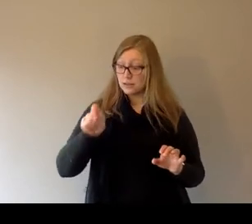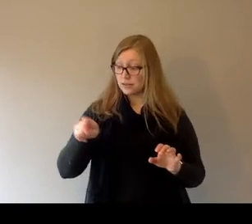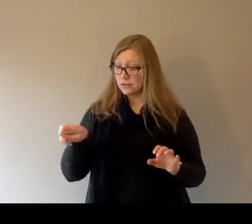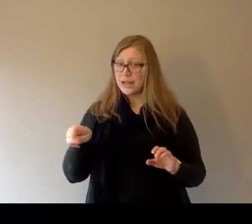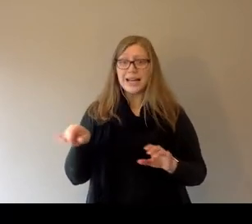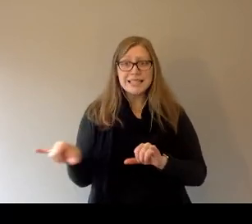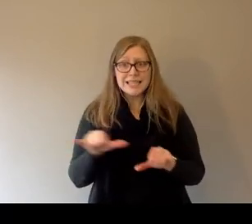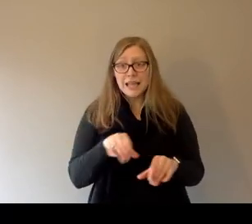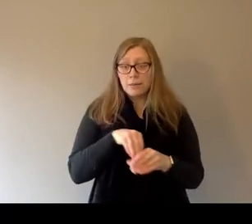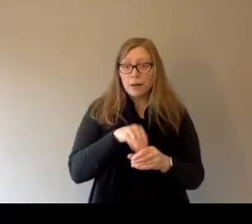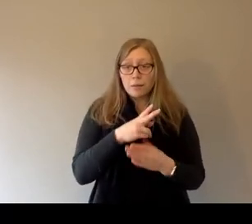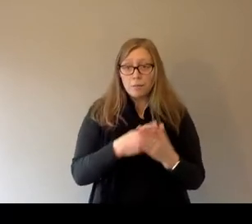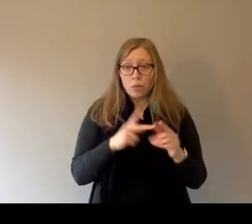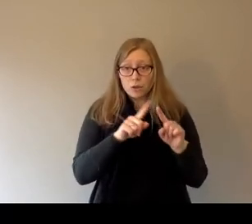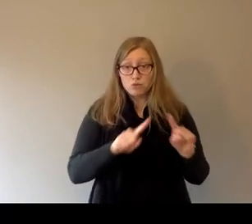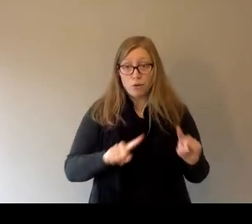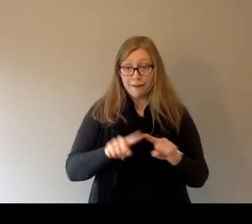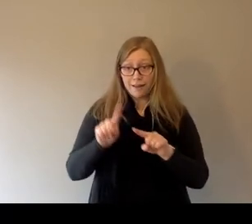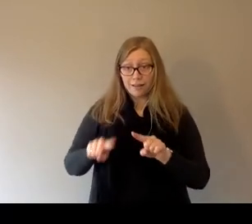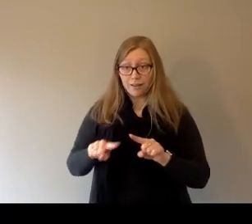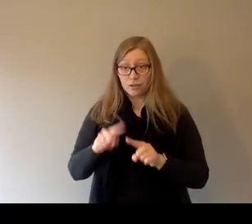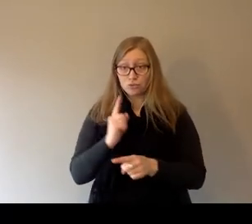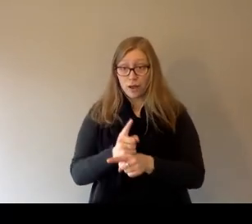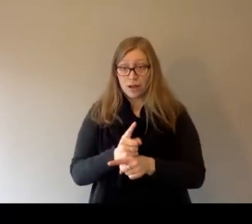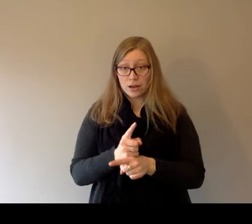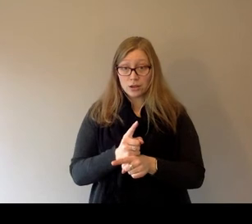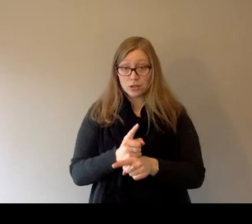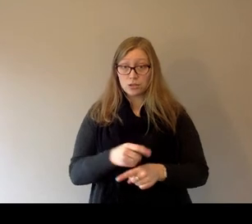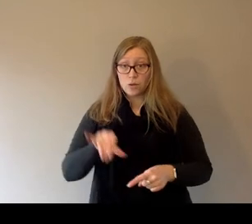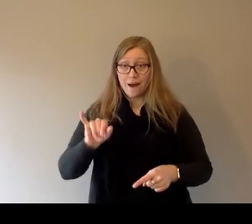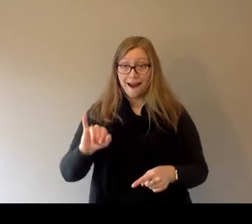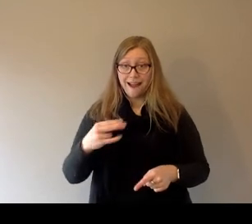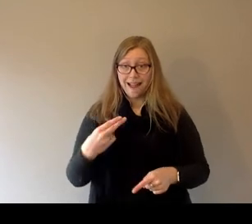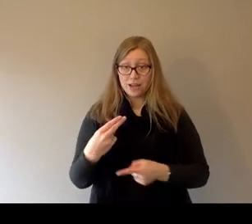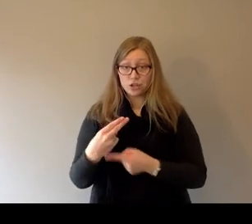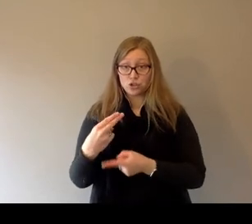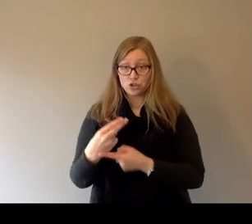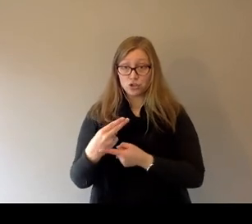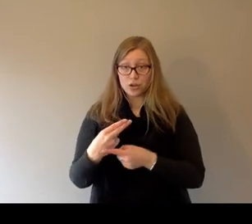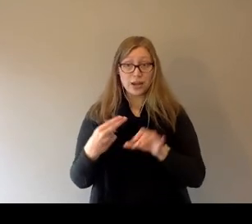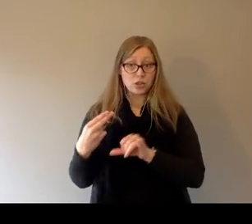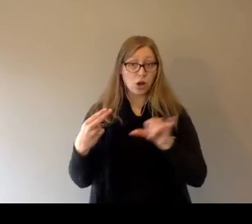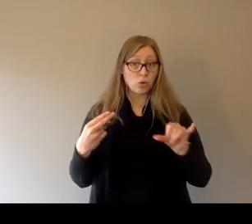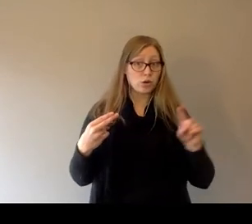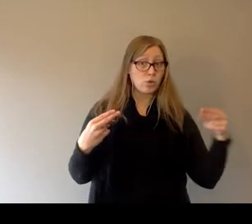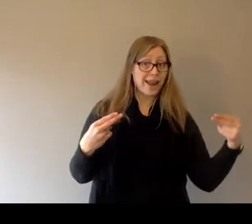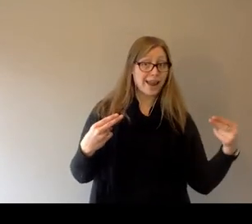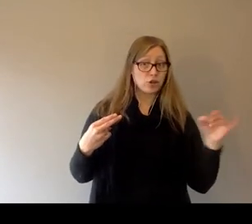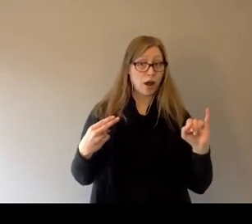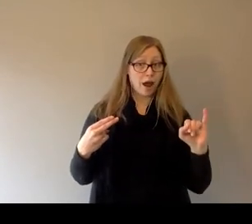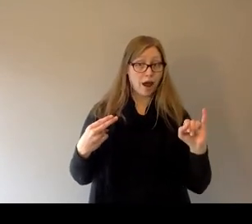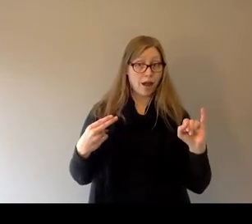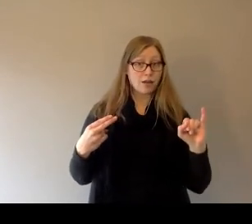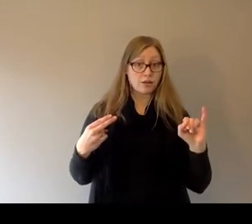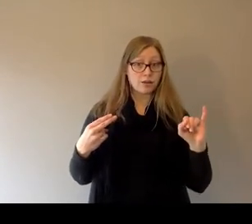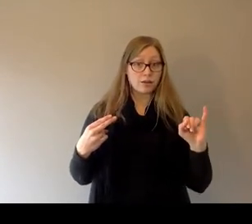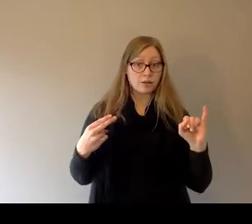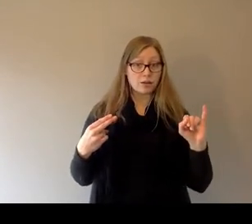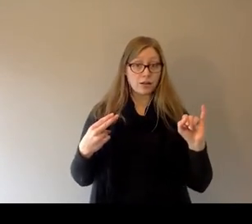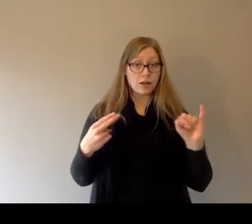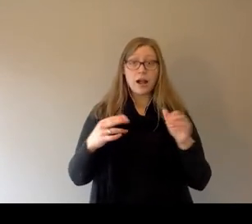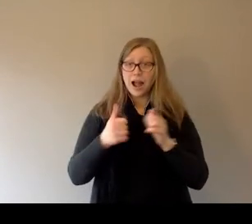both triangles. So that side IH will be congruent to side HI by the